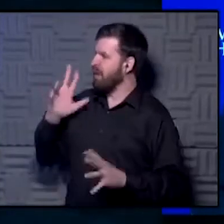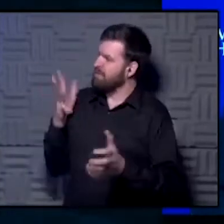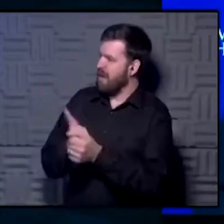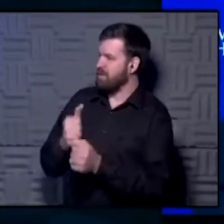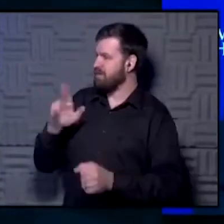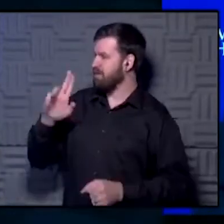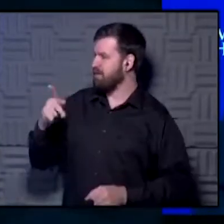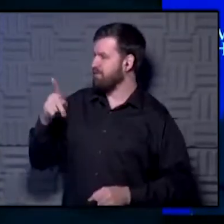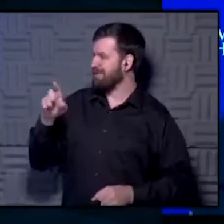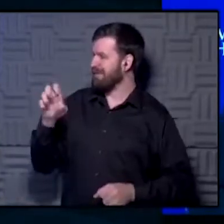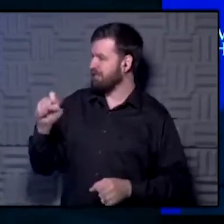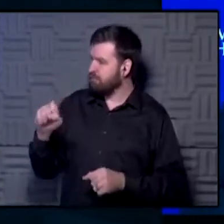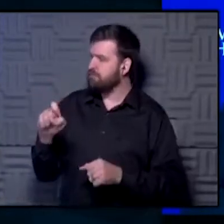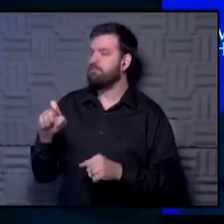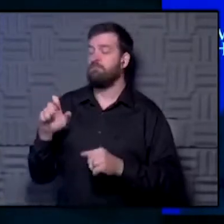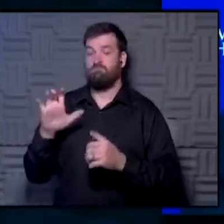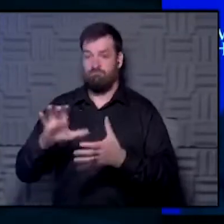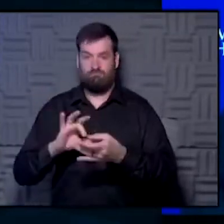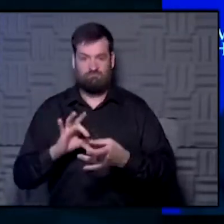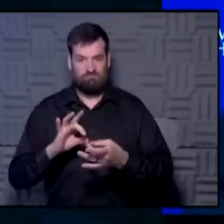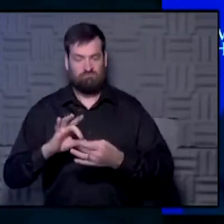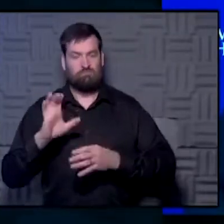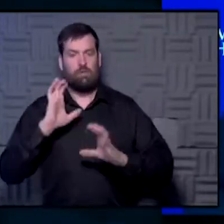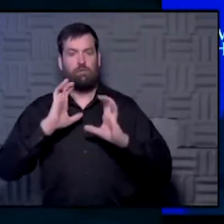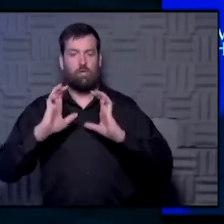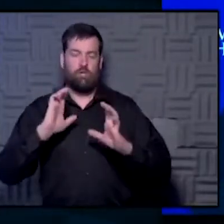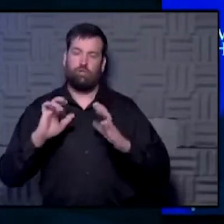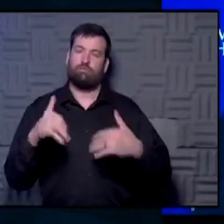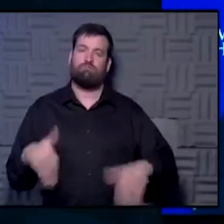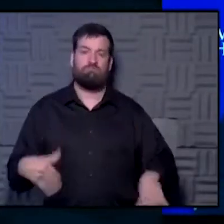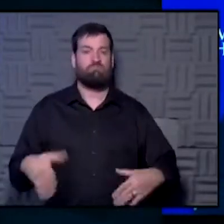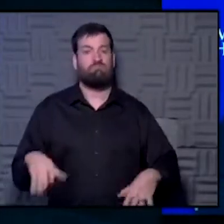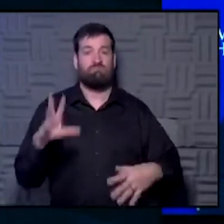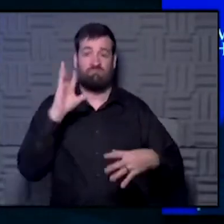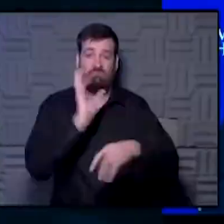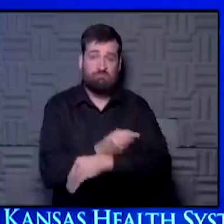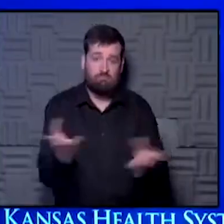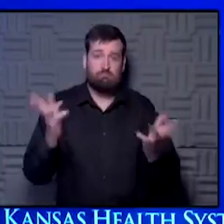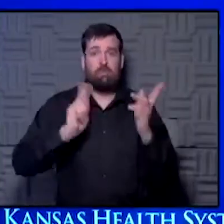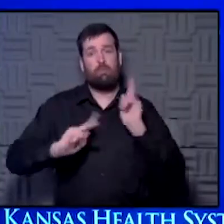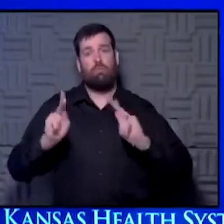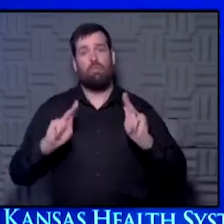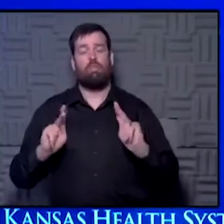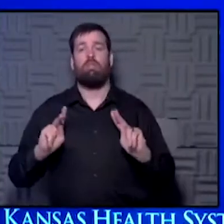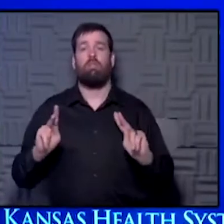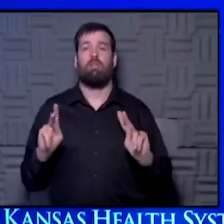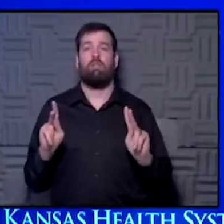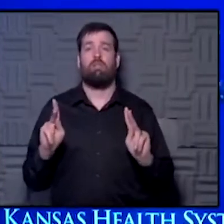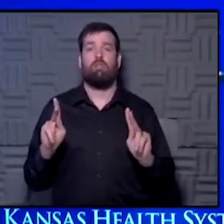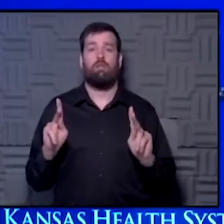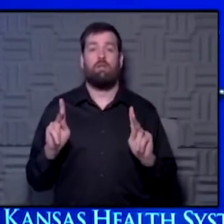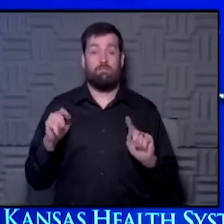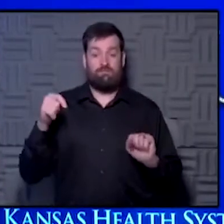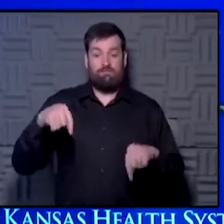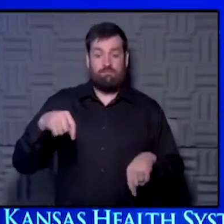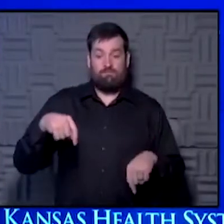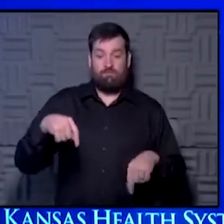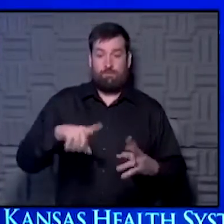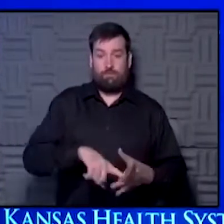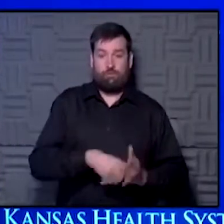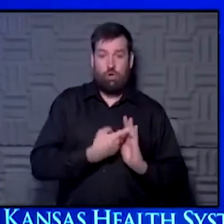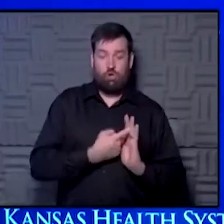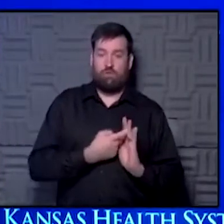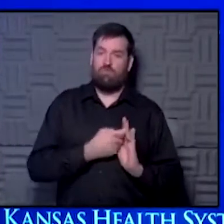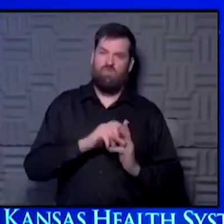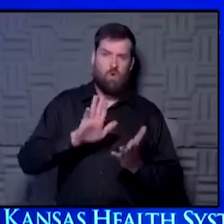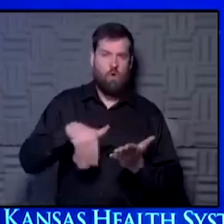about communication, because I always like every opportunity to tell people at home, you know, when this started and we all